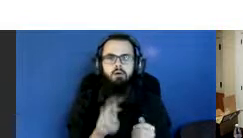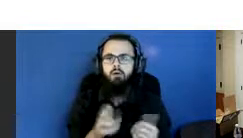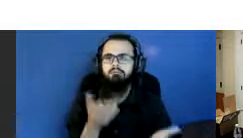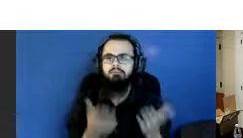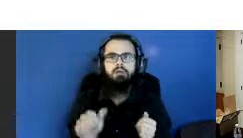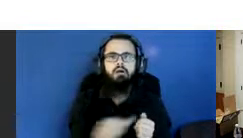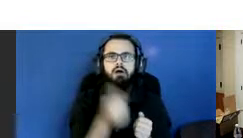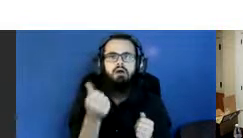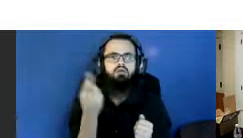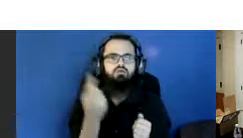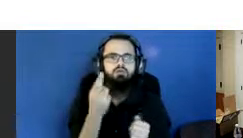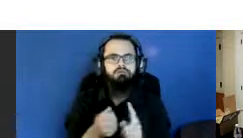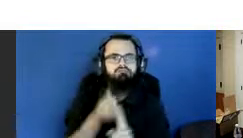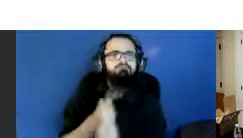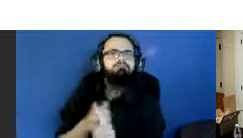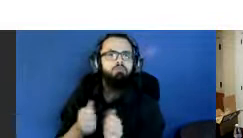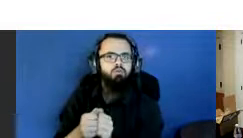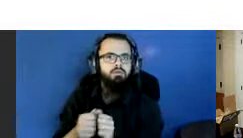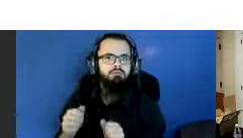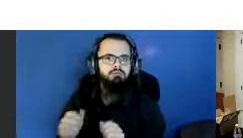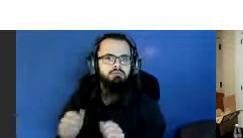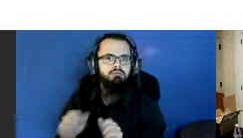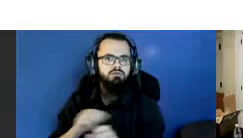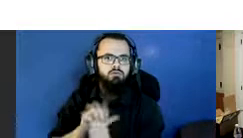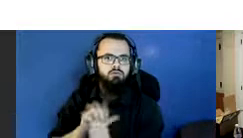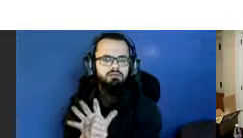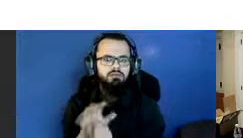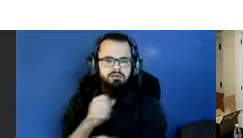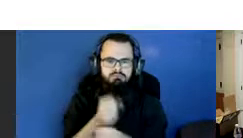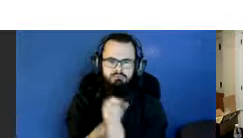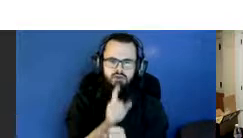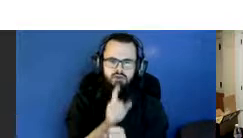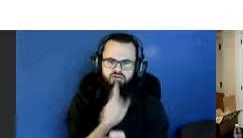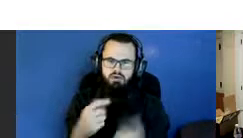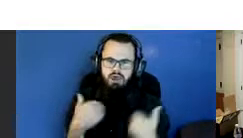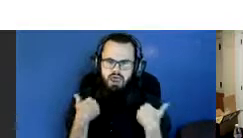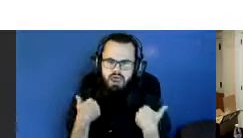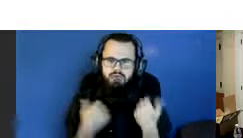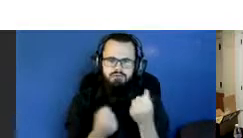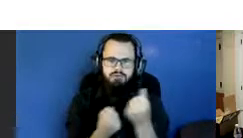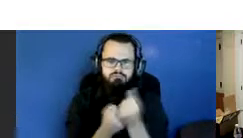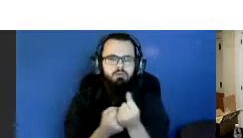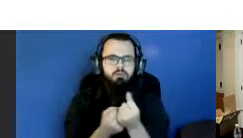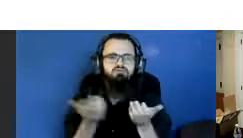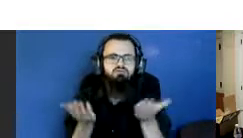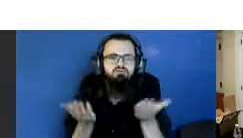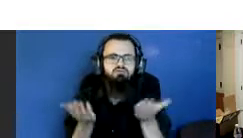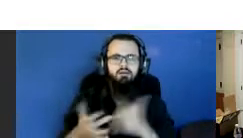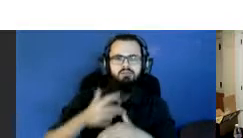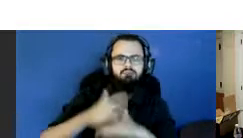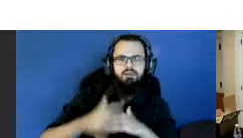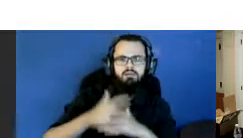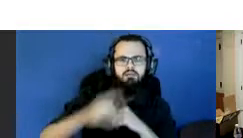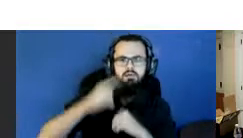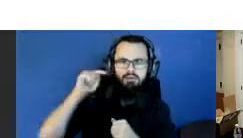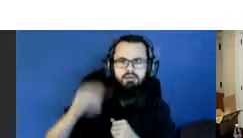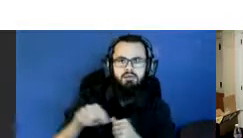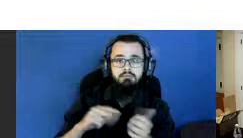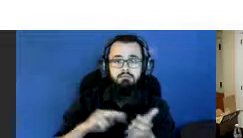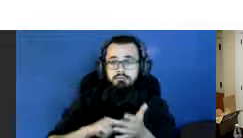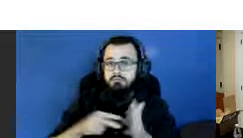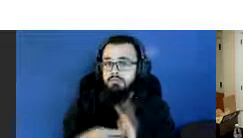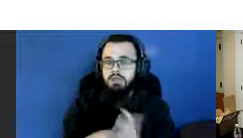COVID, to ensure that they get connected to the support services that are going to be relevant for them. That may mean clinical care, right,